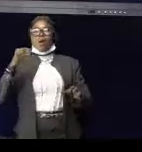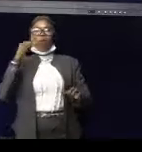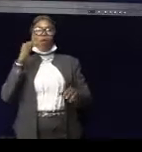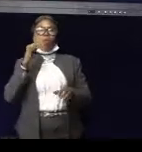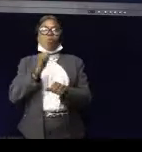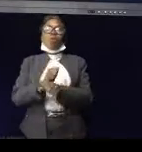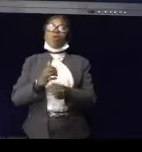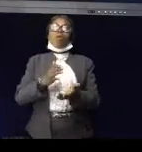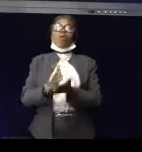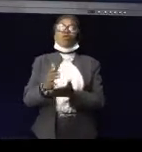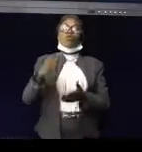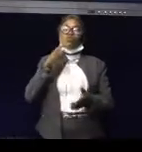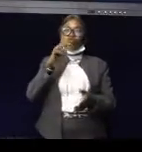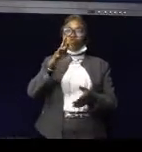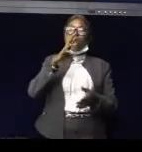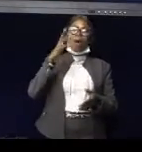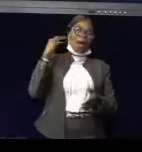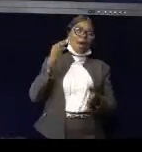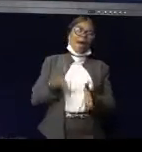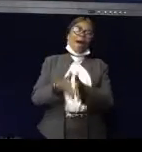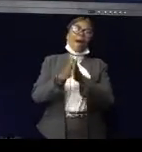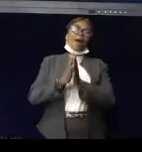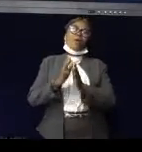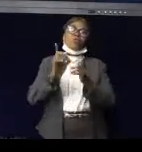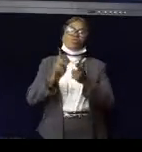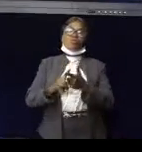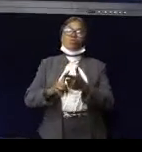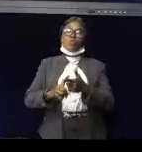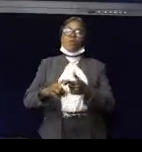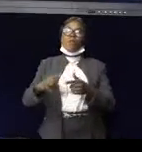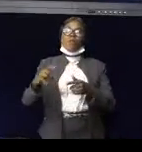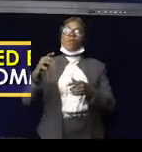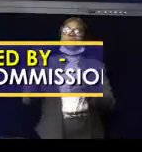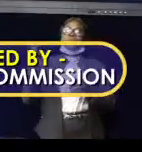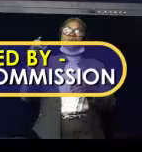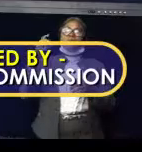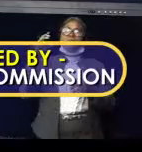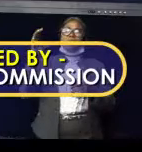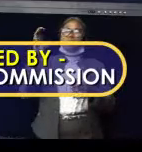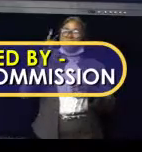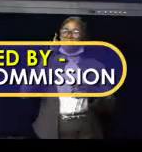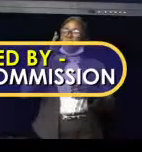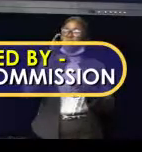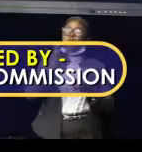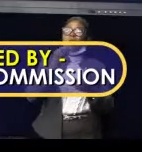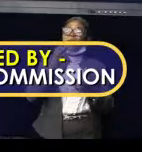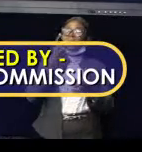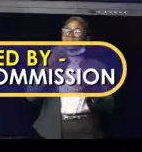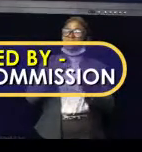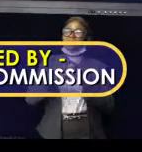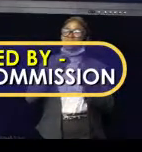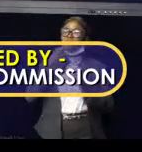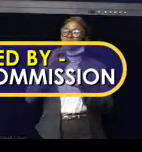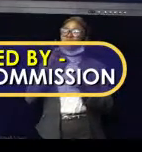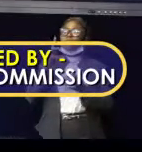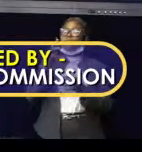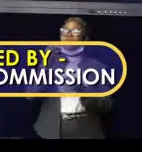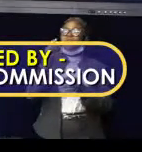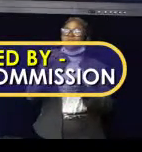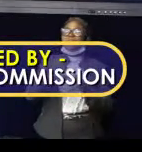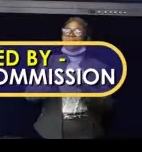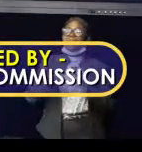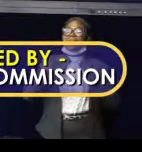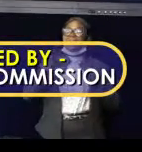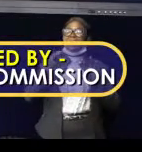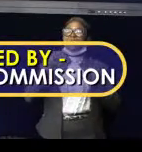homework. You were asked to find the ratio of 1.5 hours to 50 minutes. And this second question. In a class of